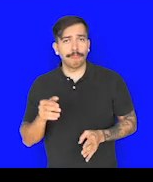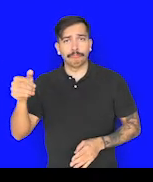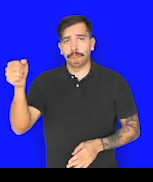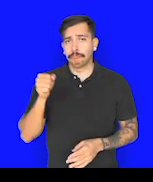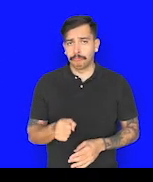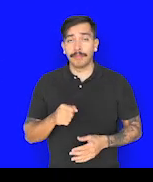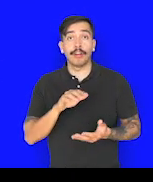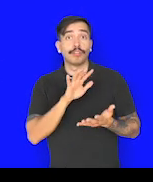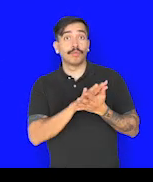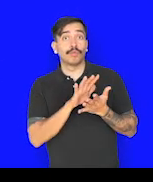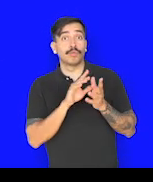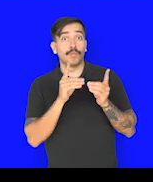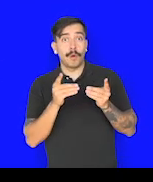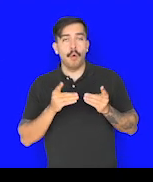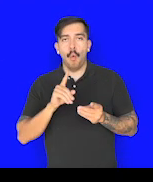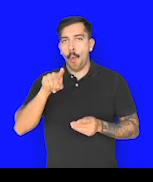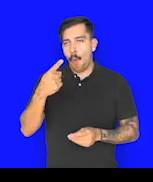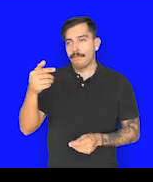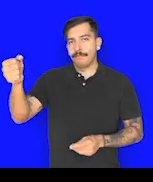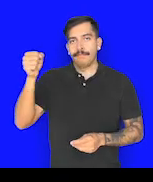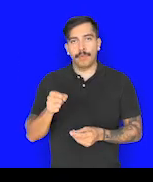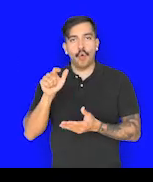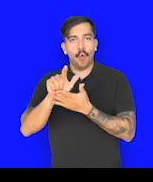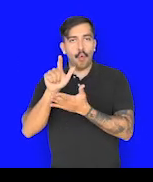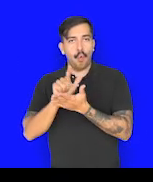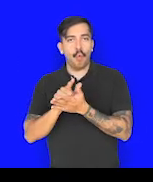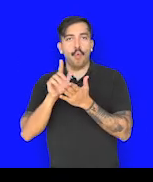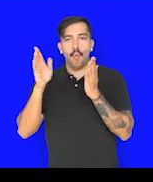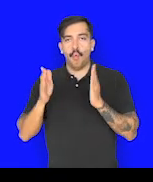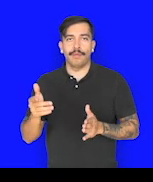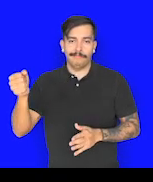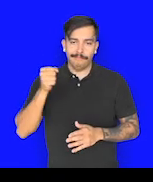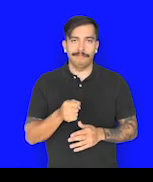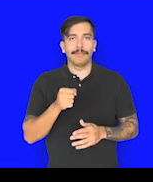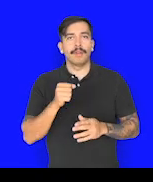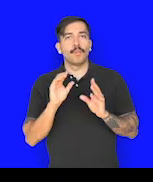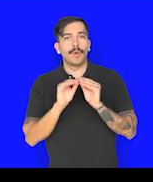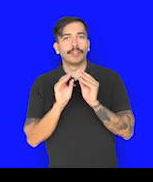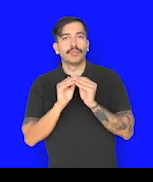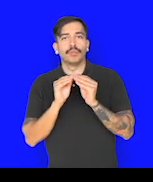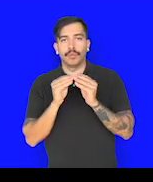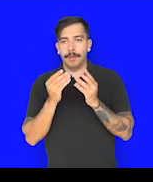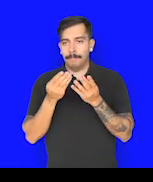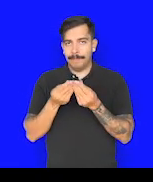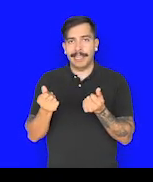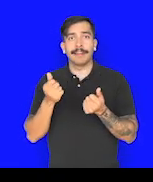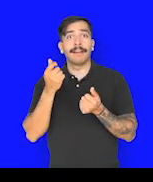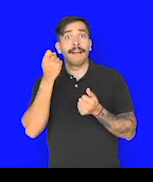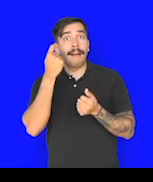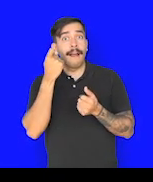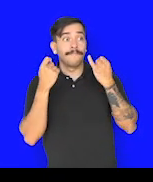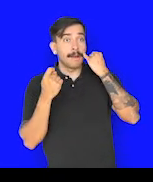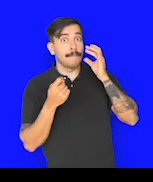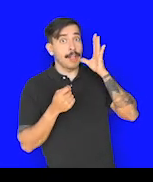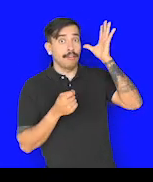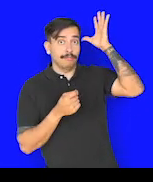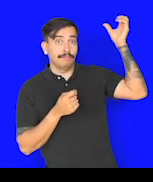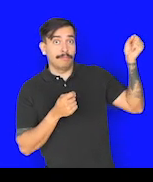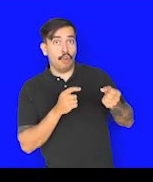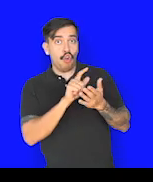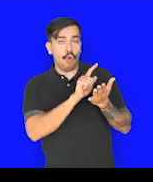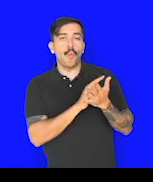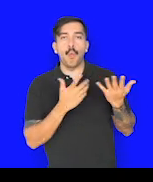school district may only bring an attorney to the resolution meeting if the parent chooses to bring an attorney. If you need